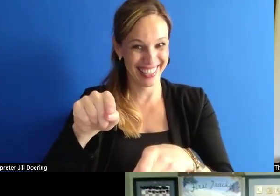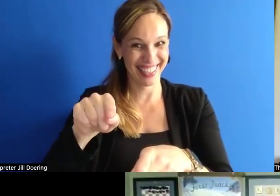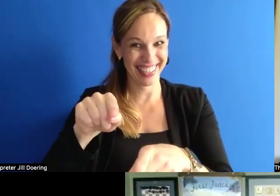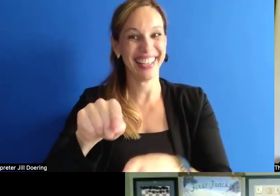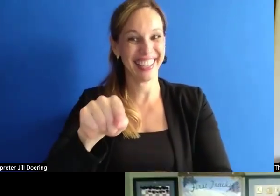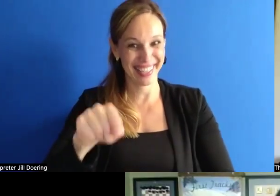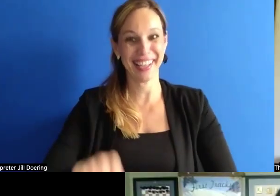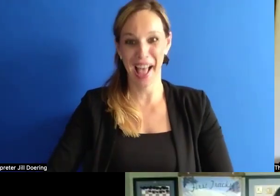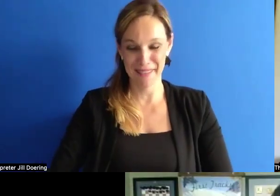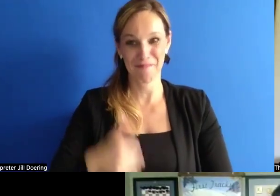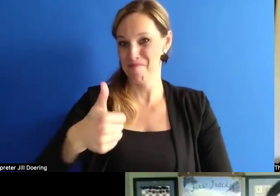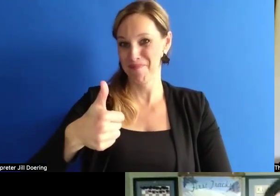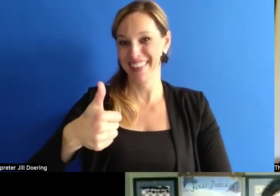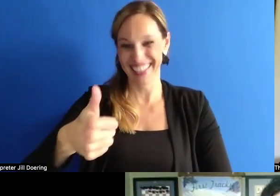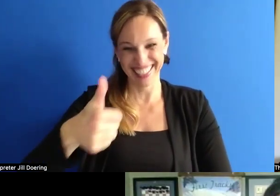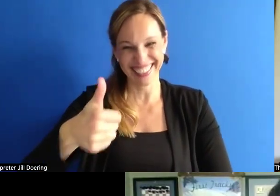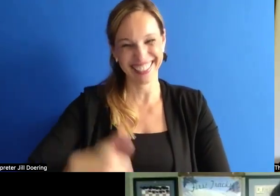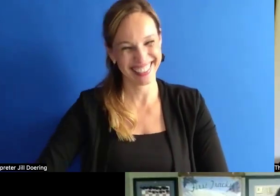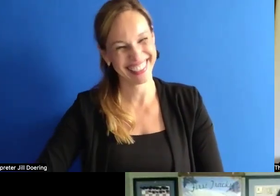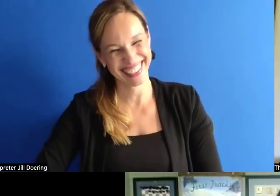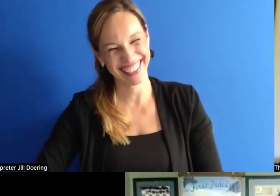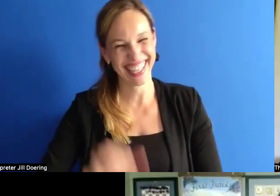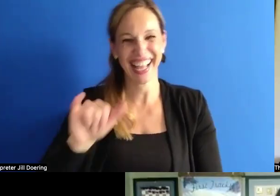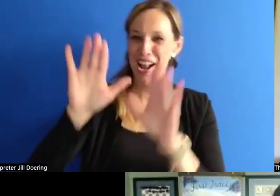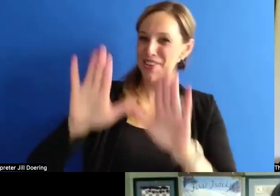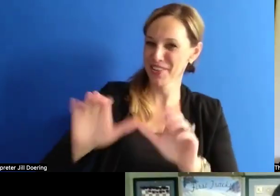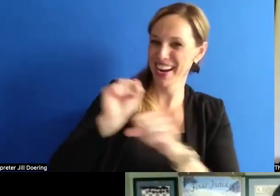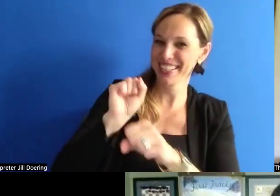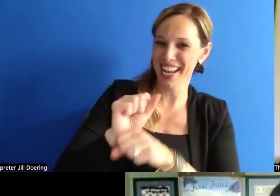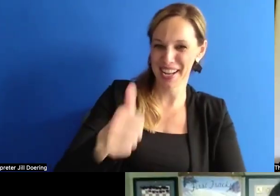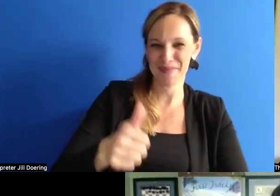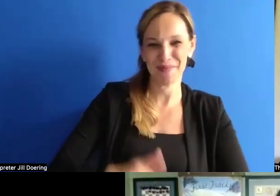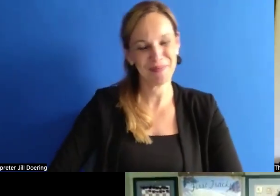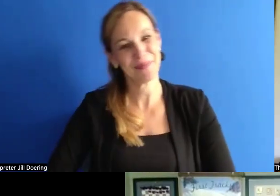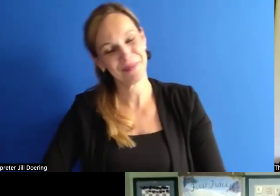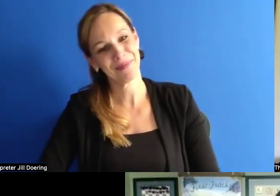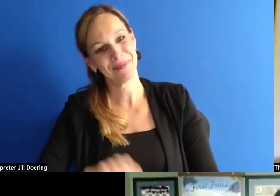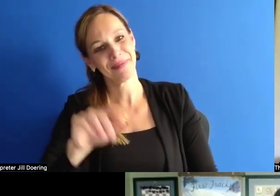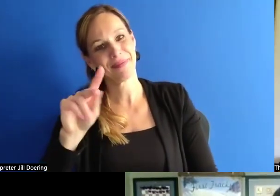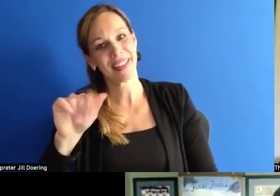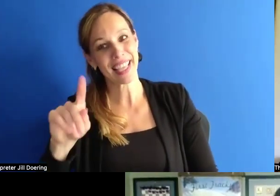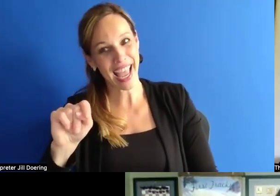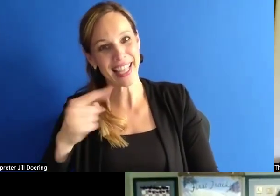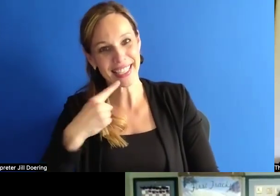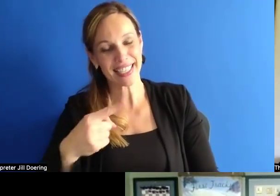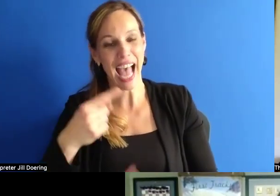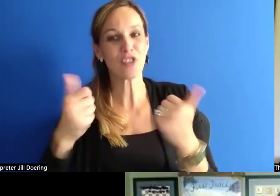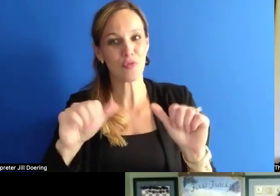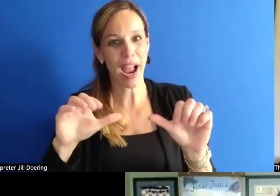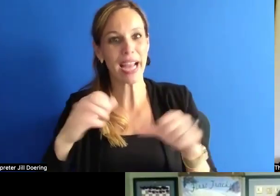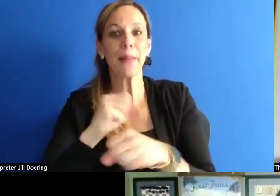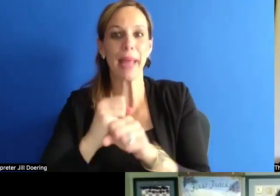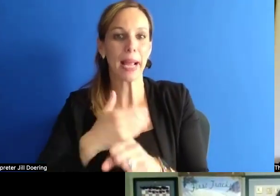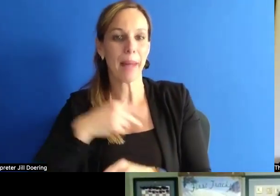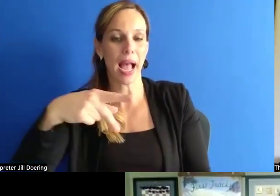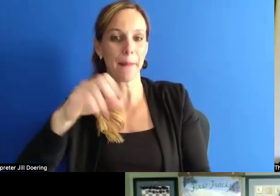TAYLORQUINNCOLE, but that's all I got. You did a great job. Yeah. I mean, I tried to make my podcast